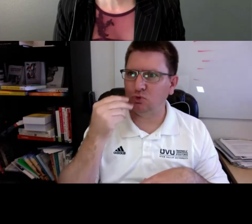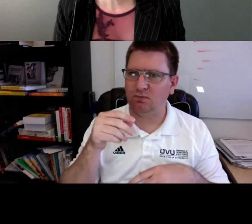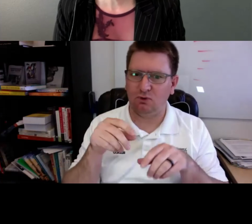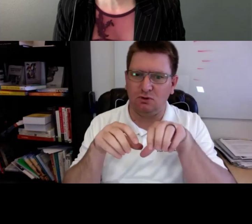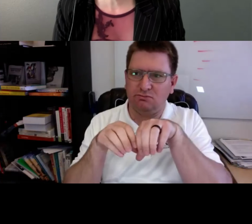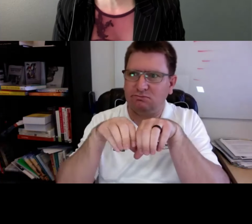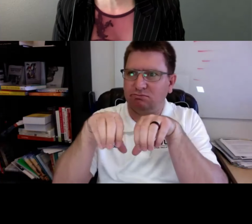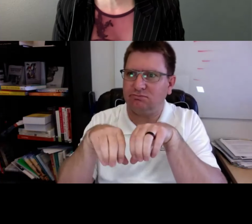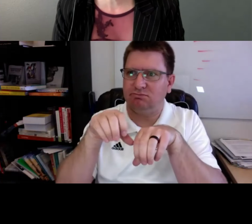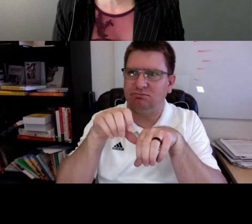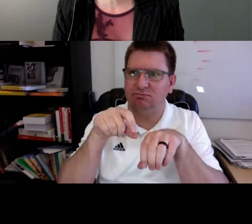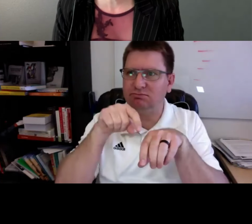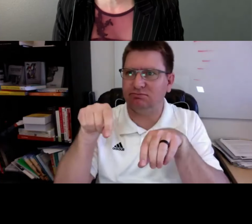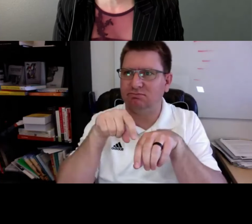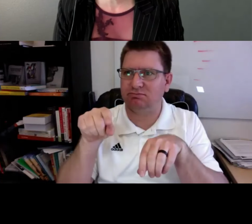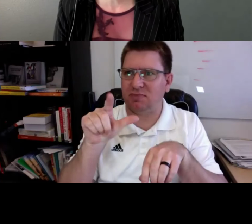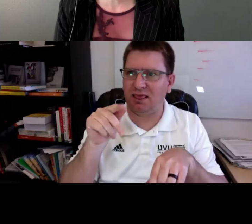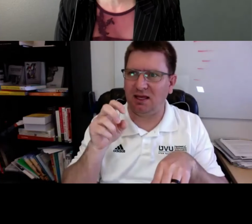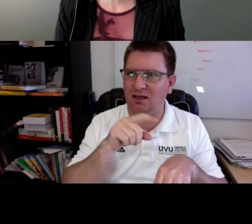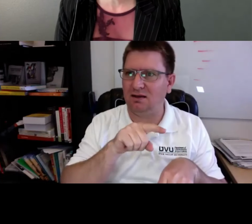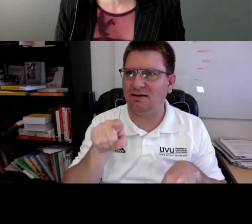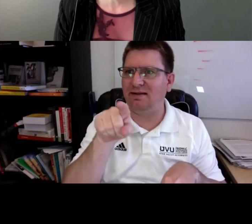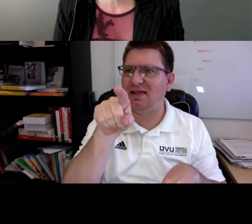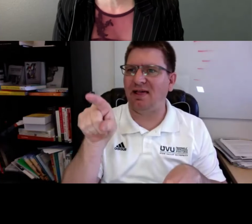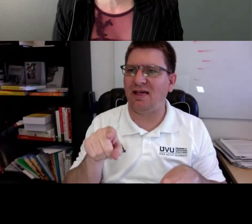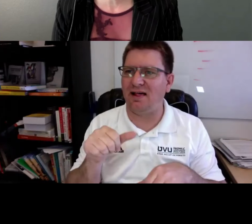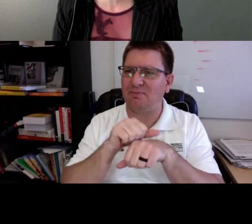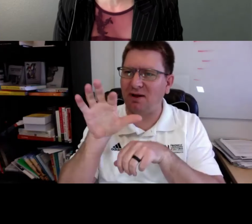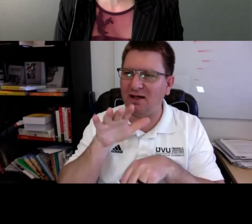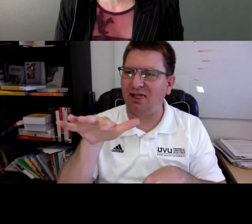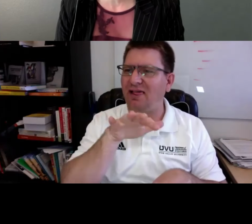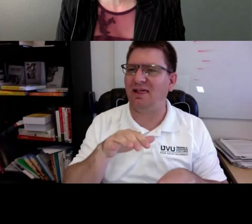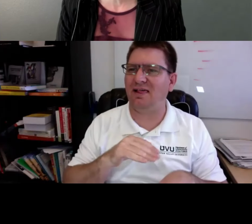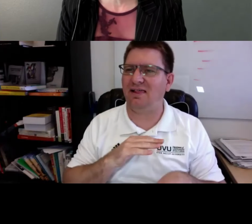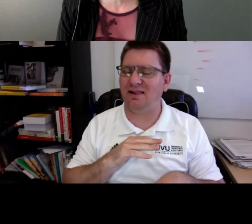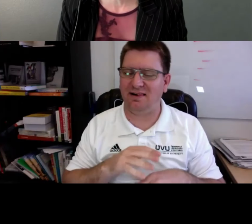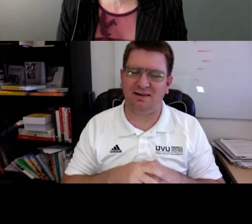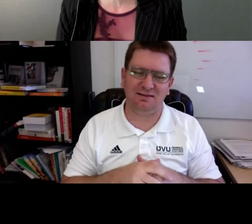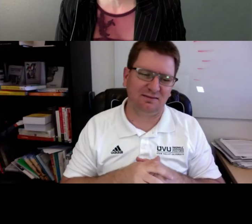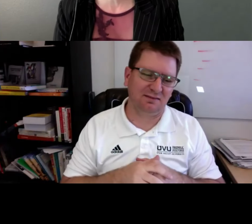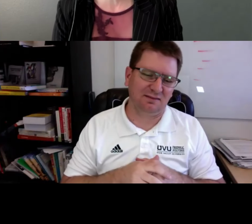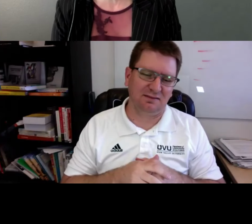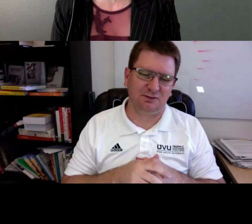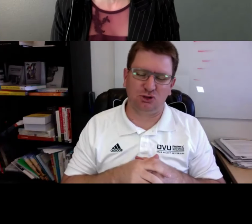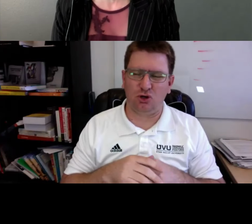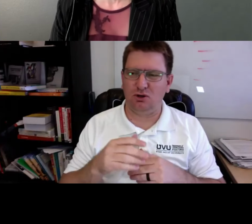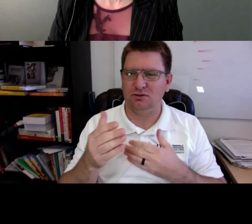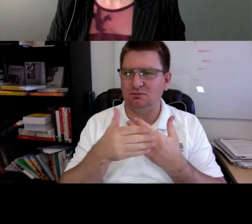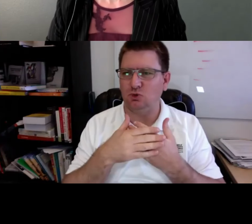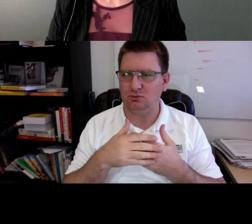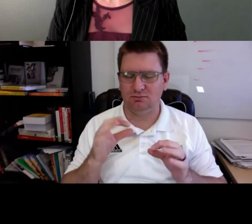Coeur d'Alene is gorgeous. It's right next there. There's the lakes, the